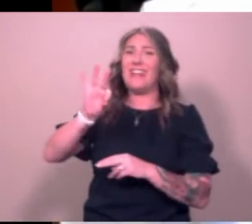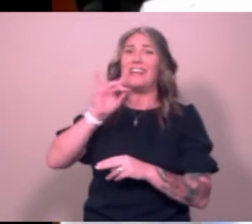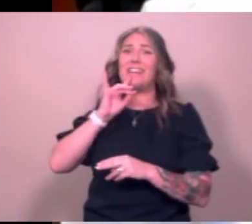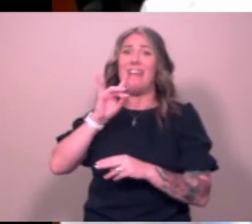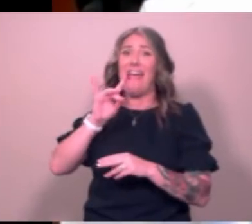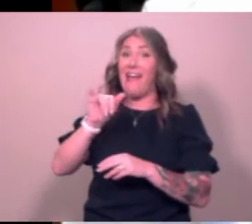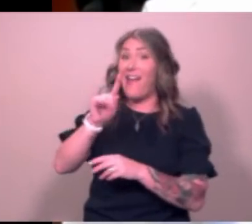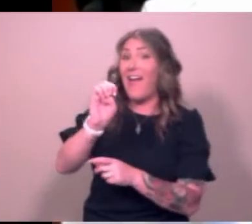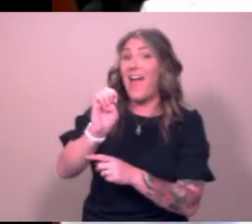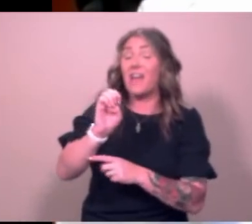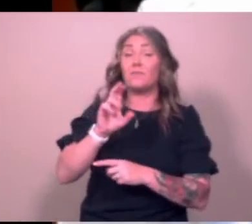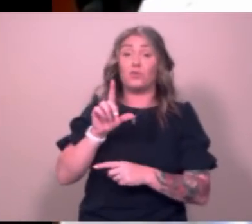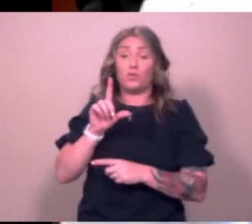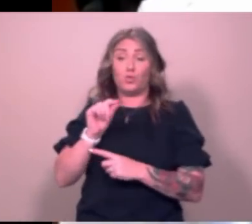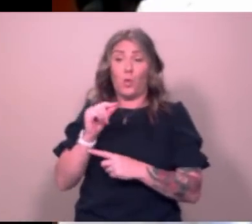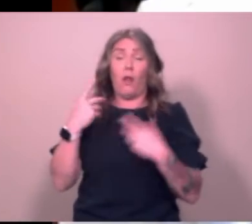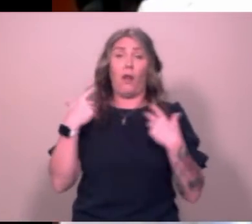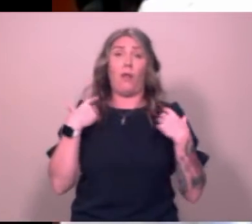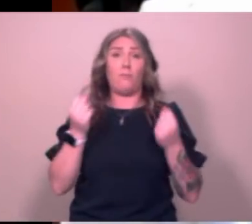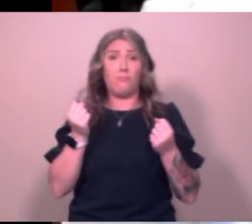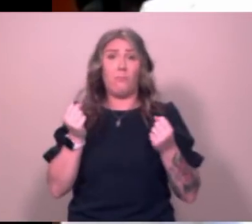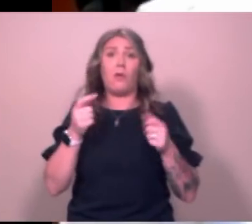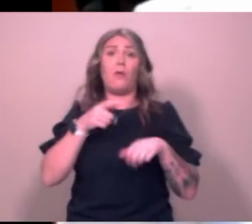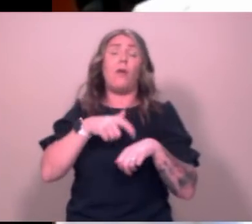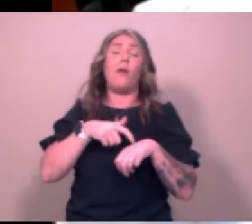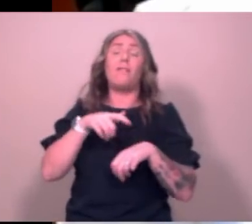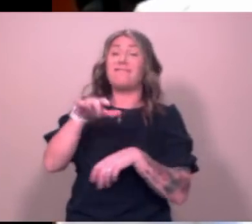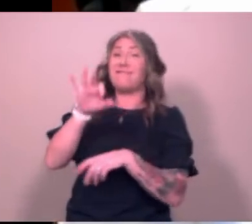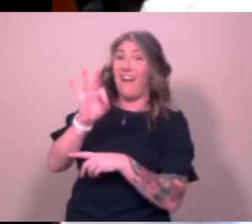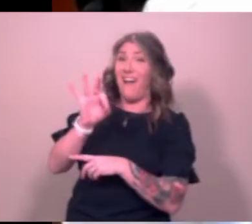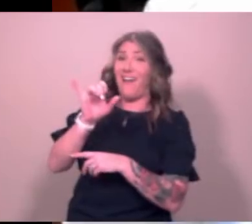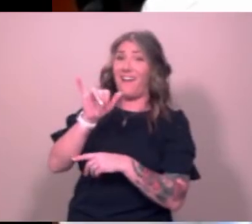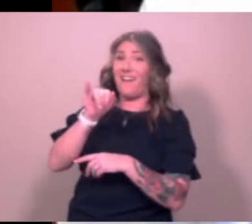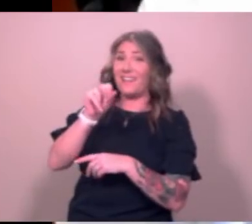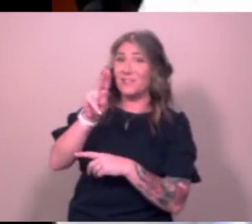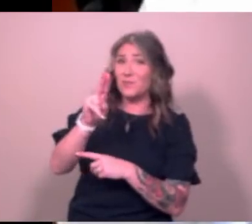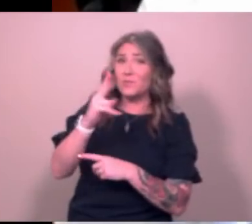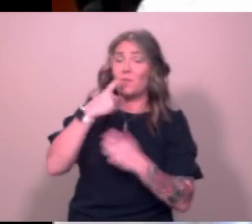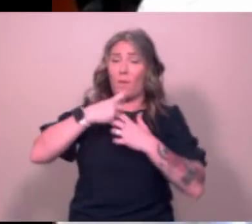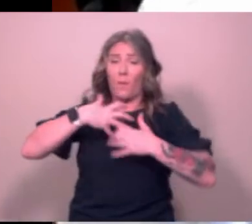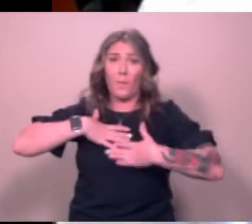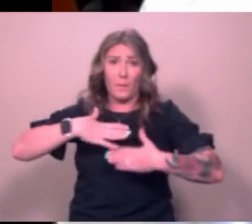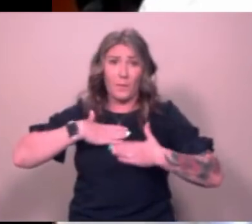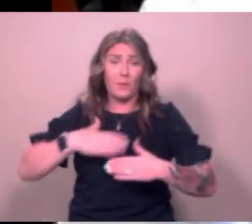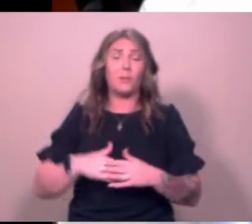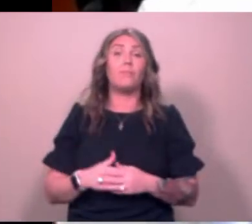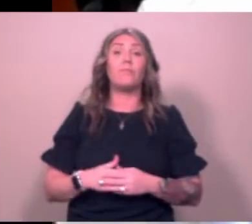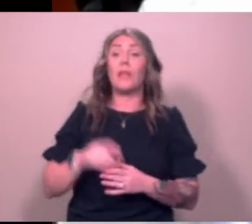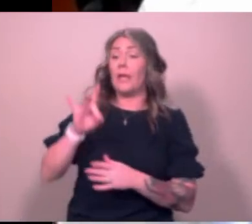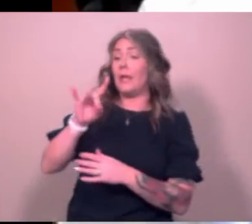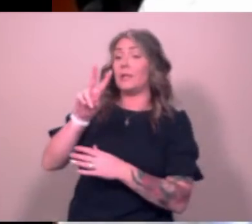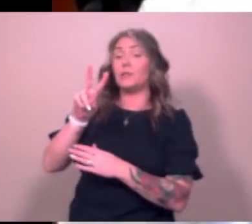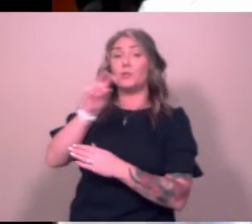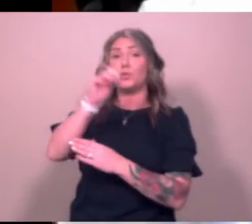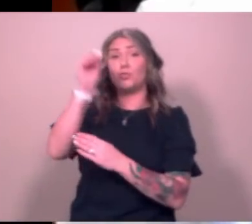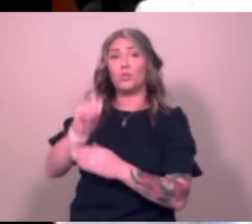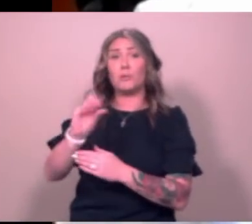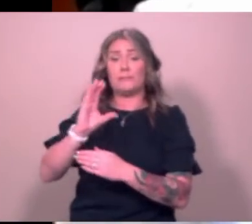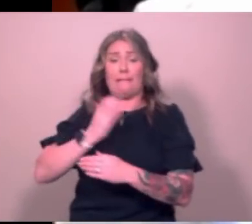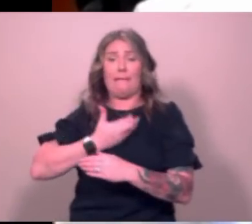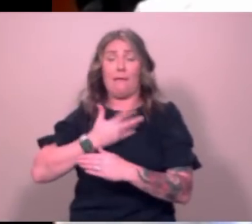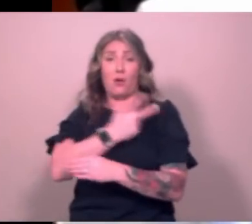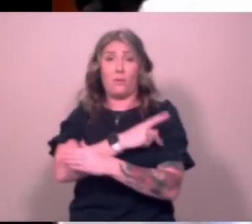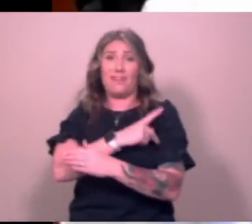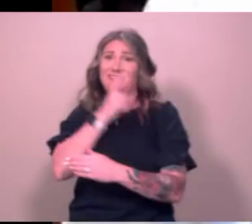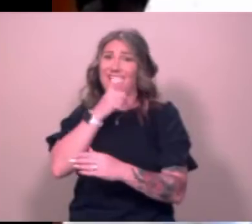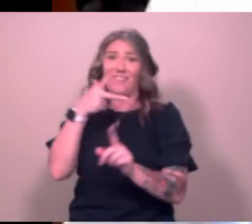recovering. 20 of those are in the ICU, and we have 9 on ventilators currently. About 82% of our admitted patients are